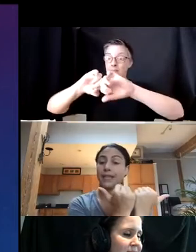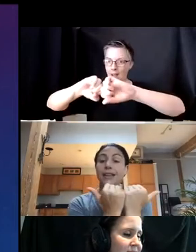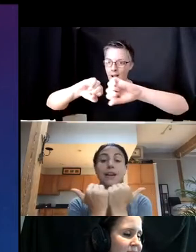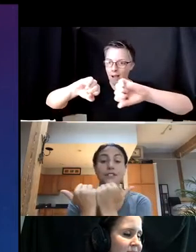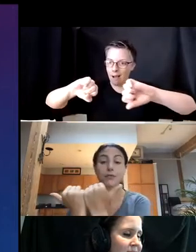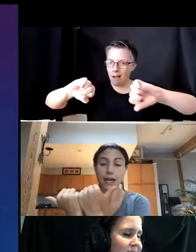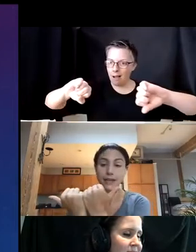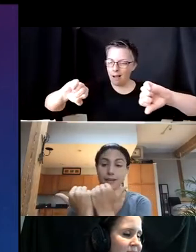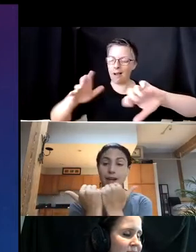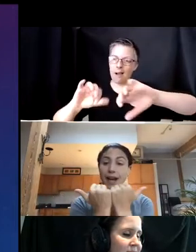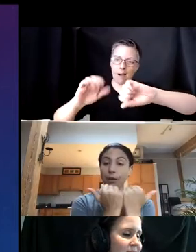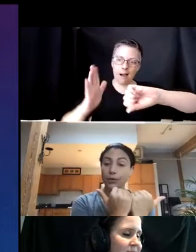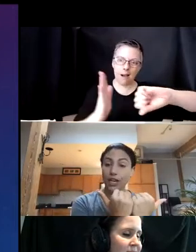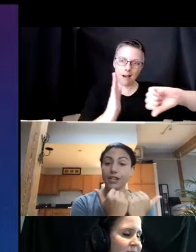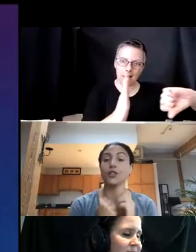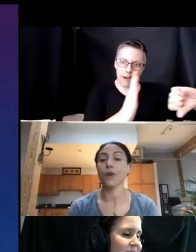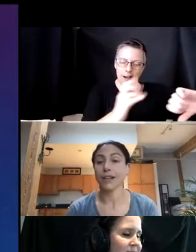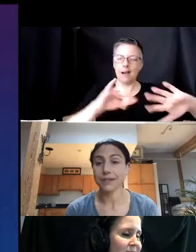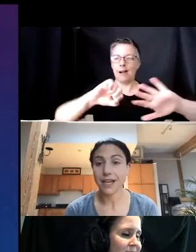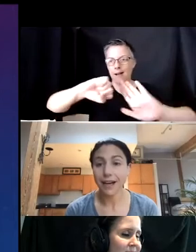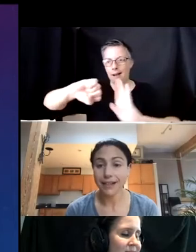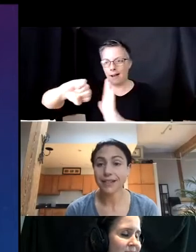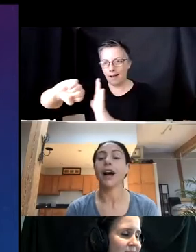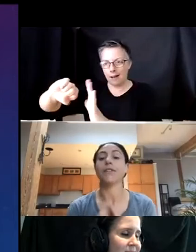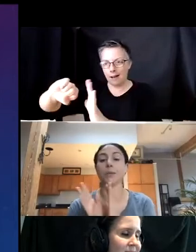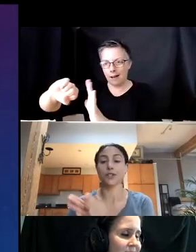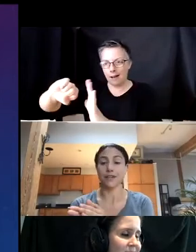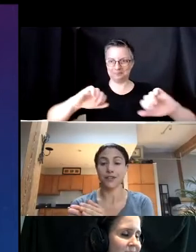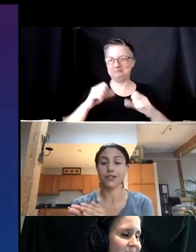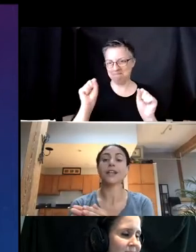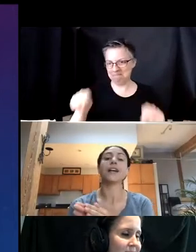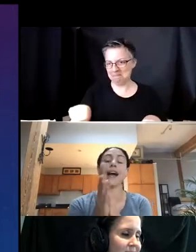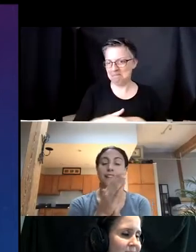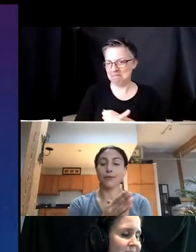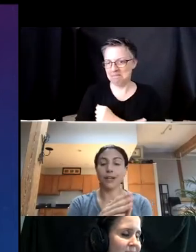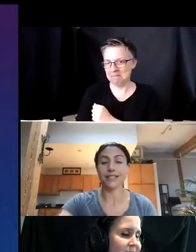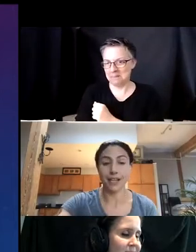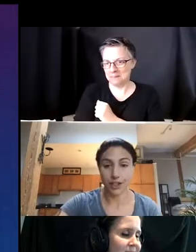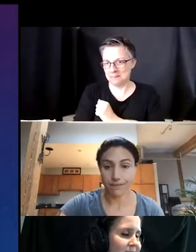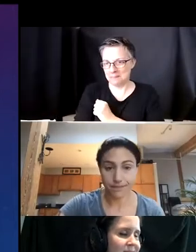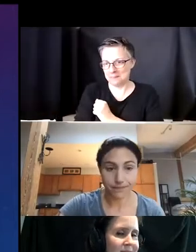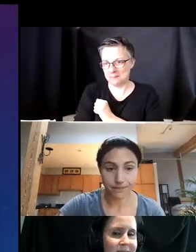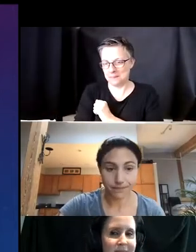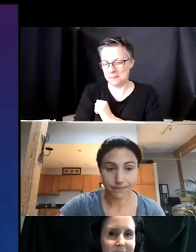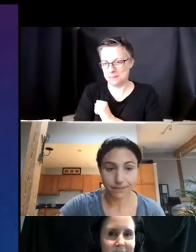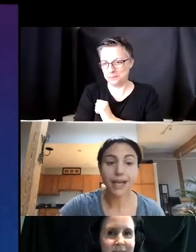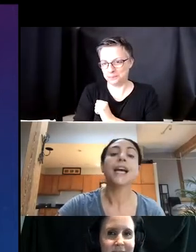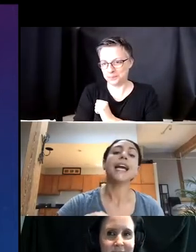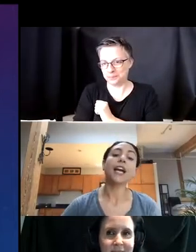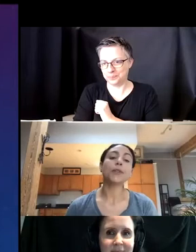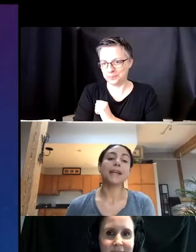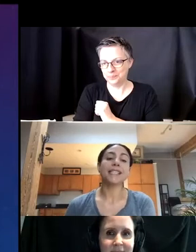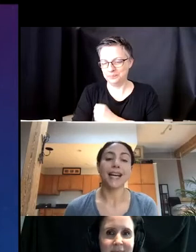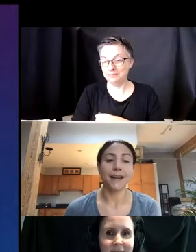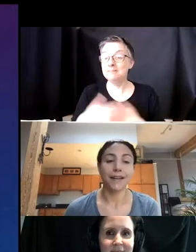slider left and right, and it will change the relative size of the presenters and the presentation.